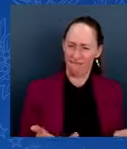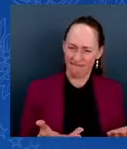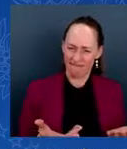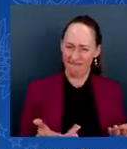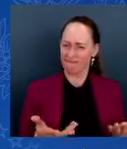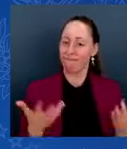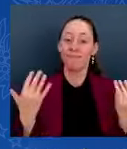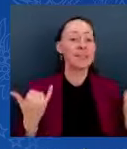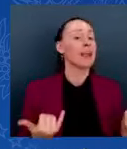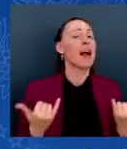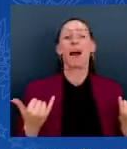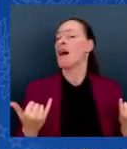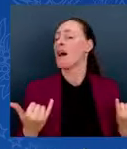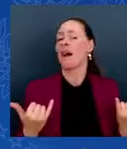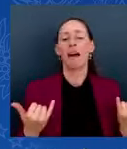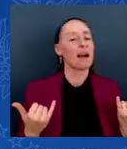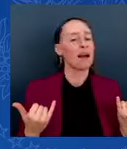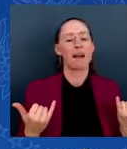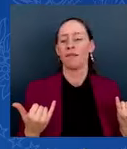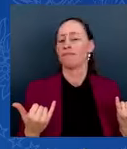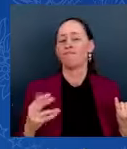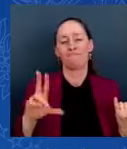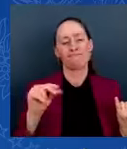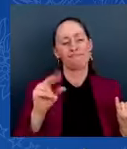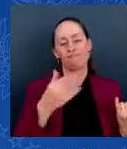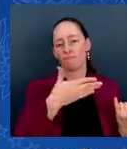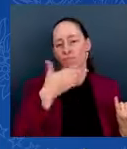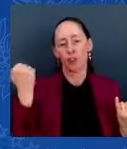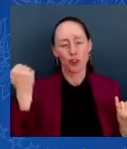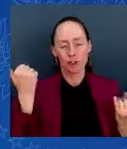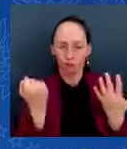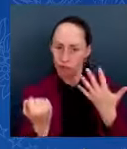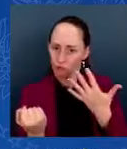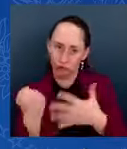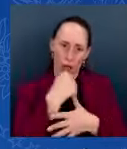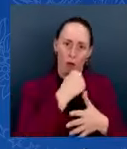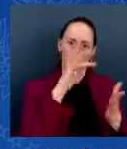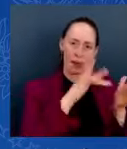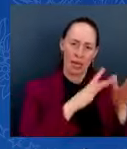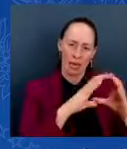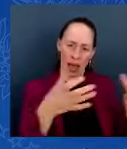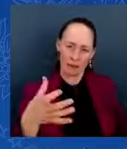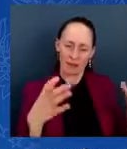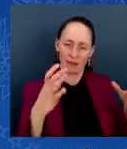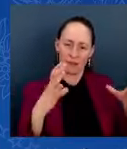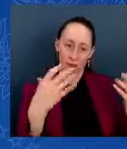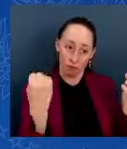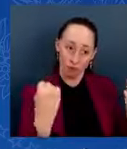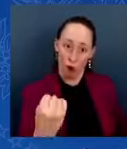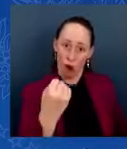bottom up, and if they do well, everybody does well. Not a joke.